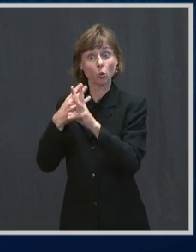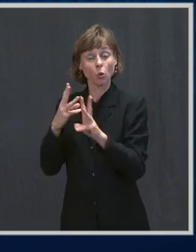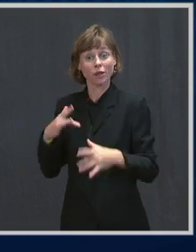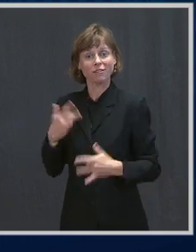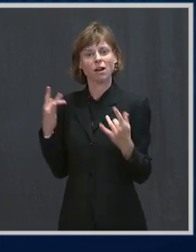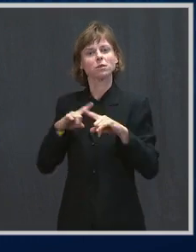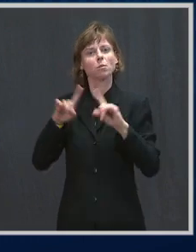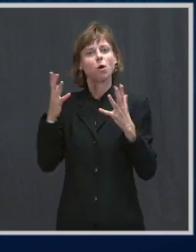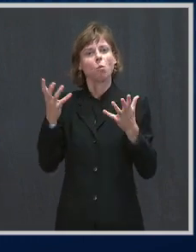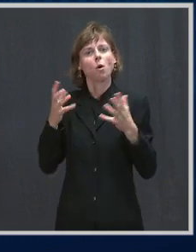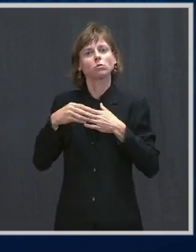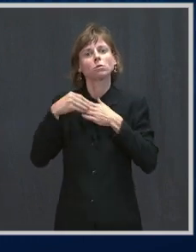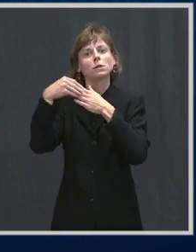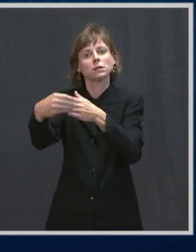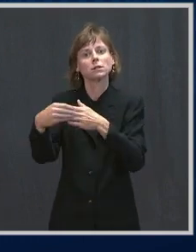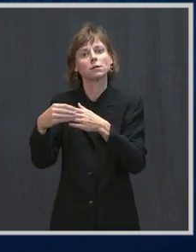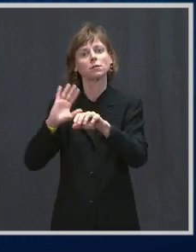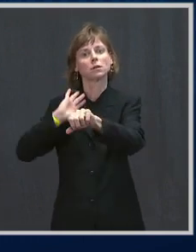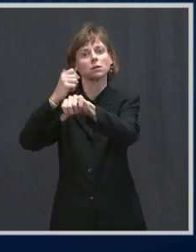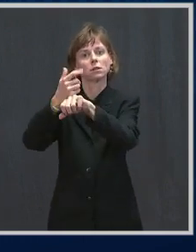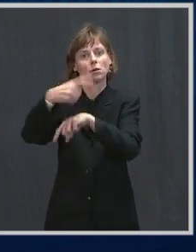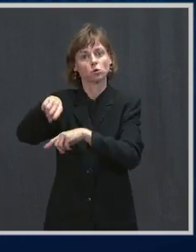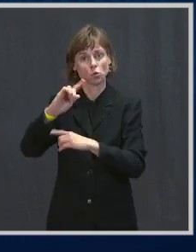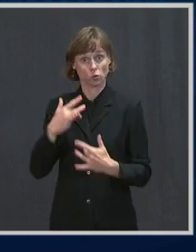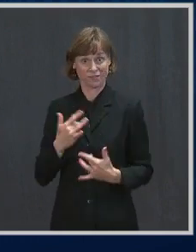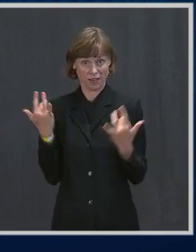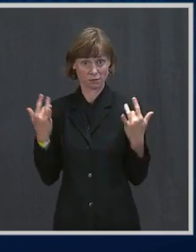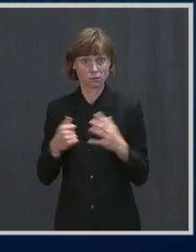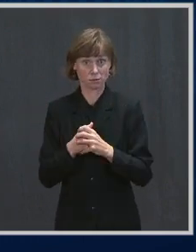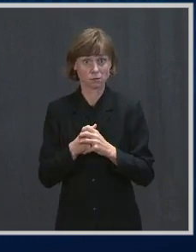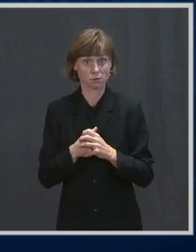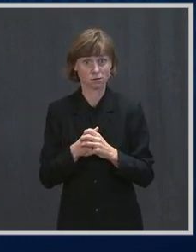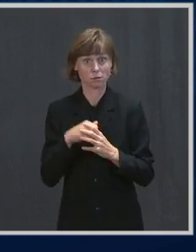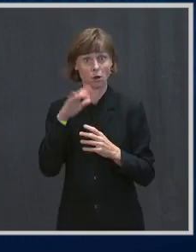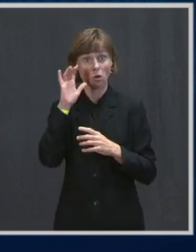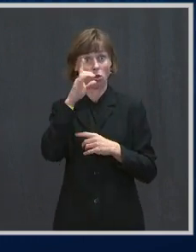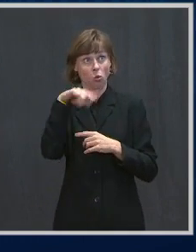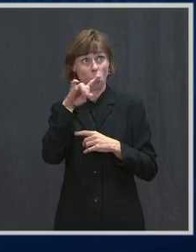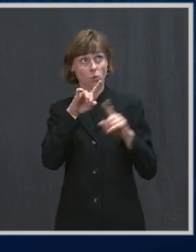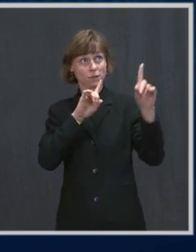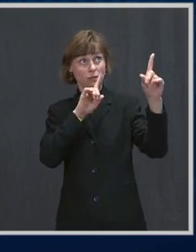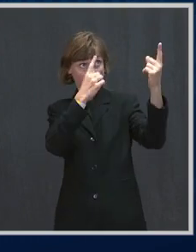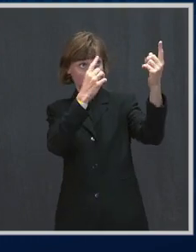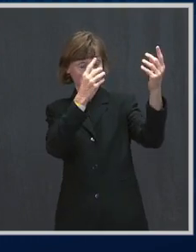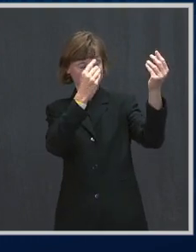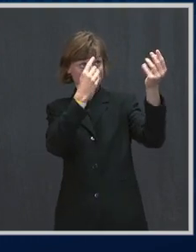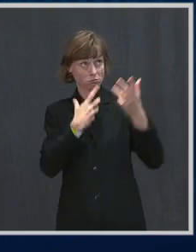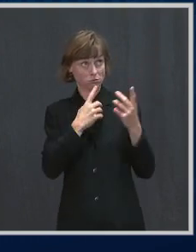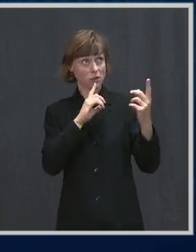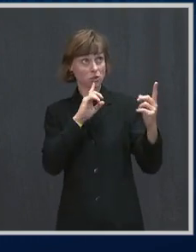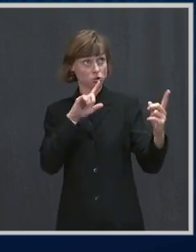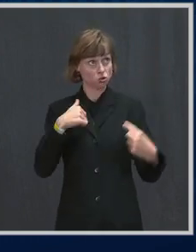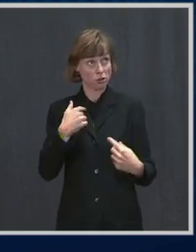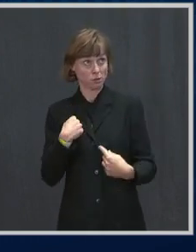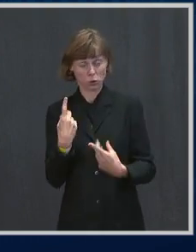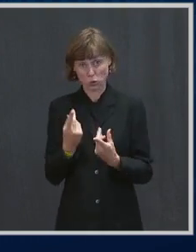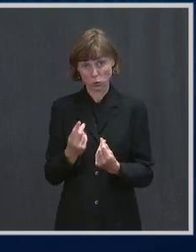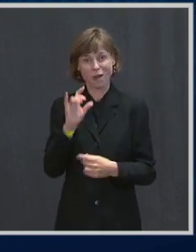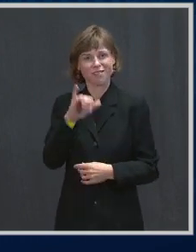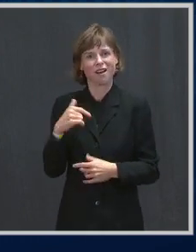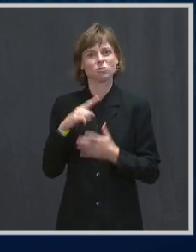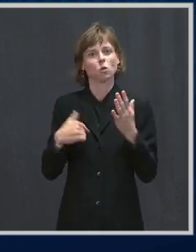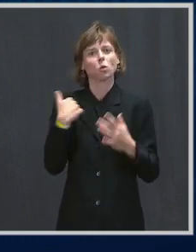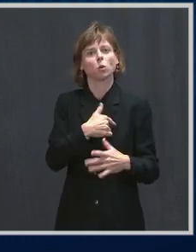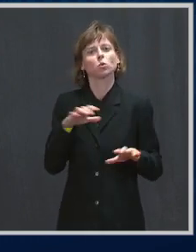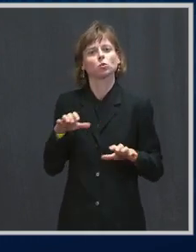them. Those are the instructions that I have from him. That is what we are going to try to do here at the State